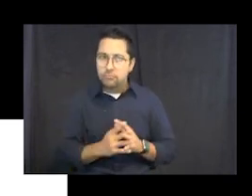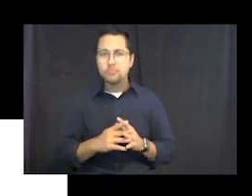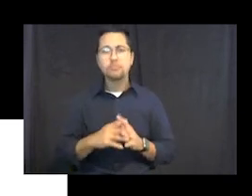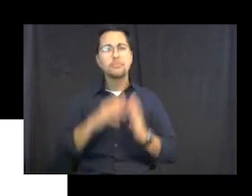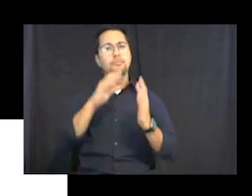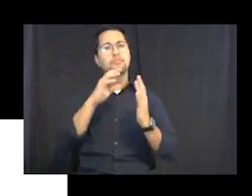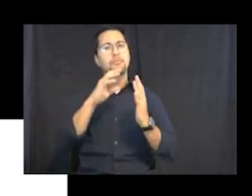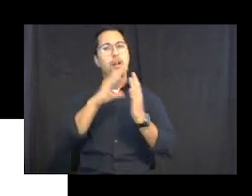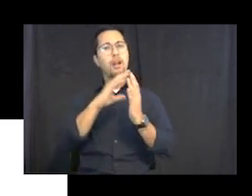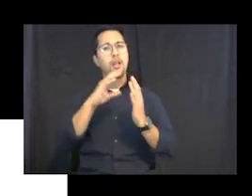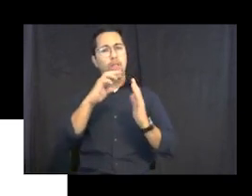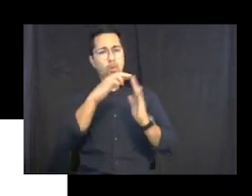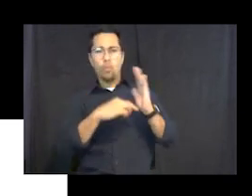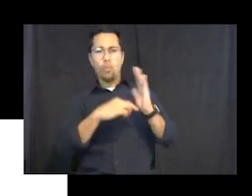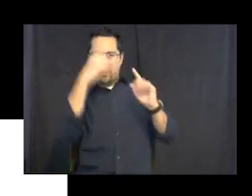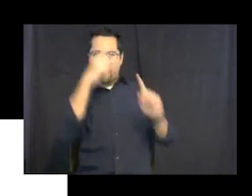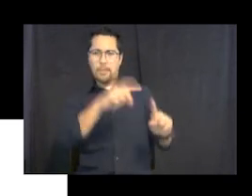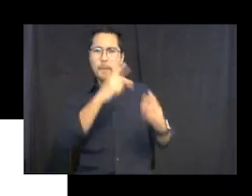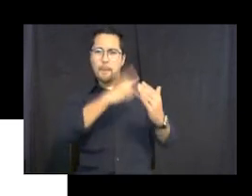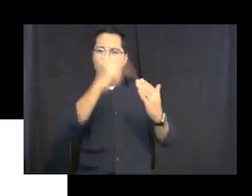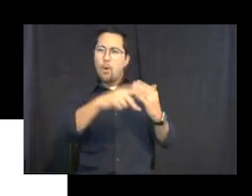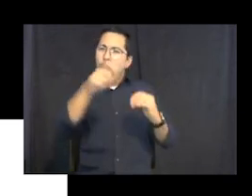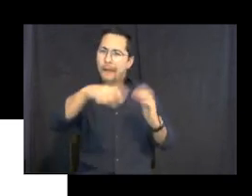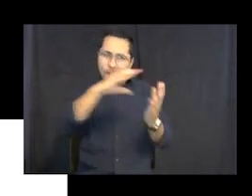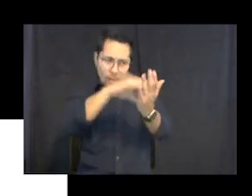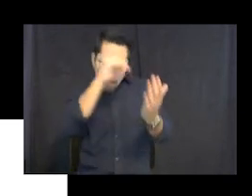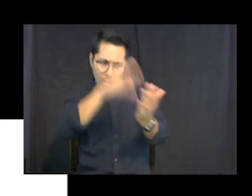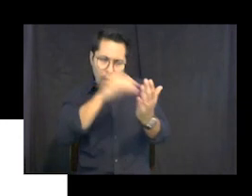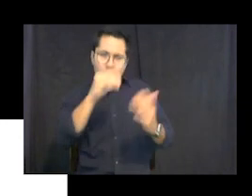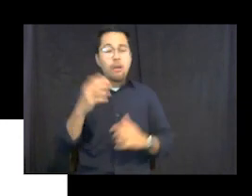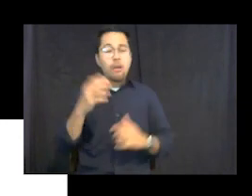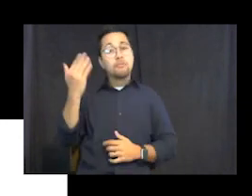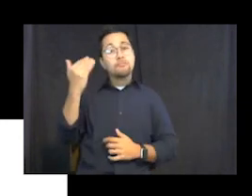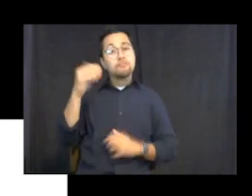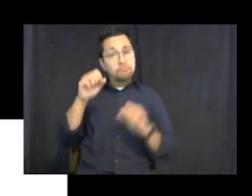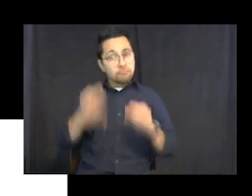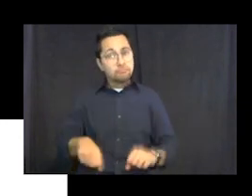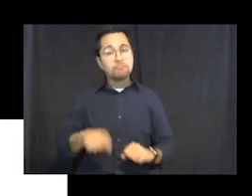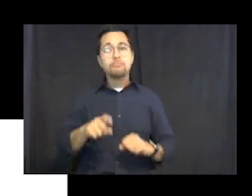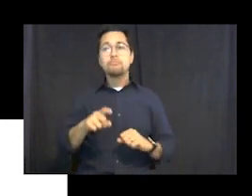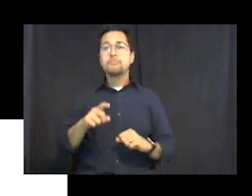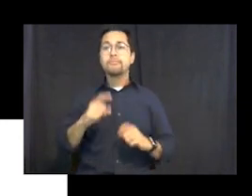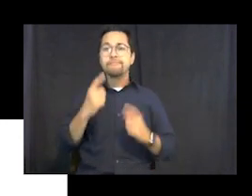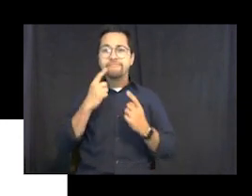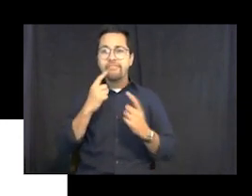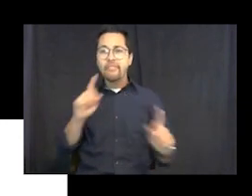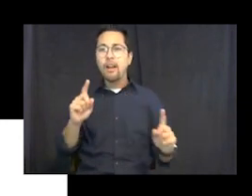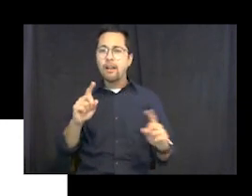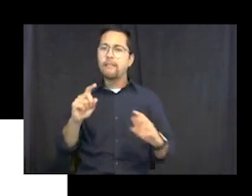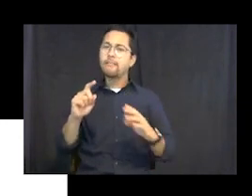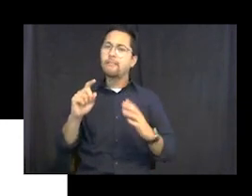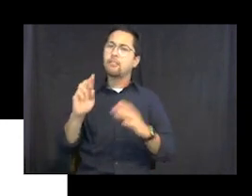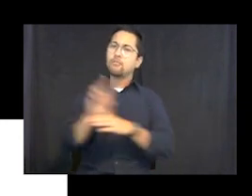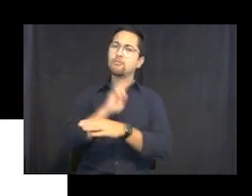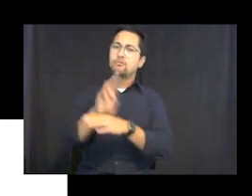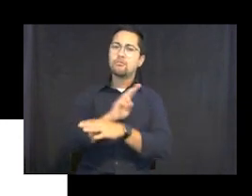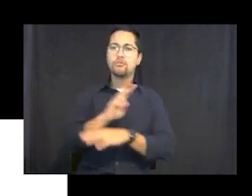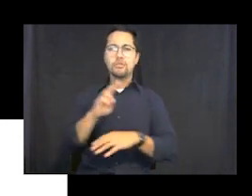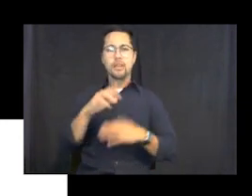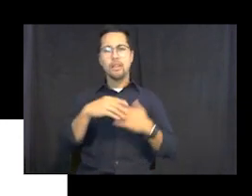learn the rules of the program, know the rules of the program, so that you can effectively utilize